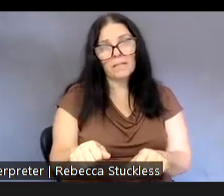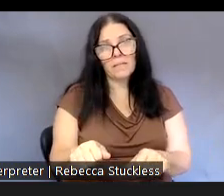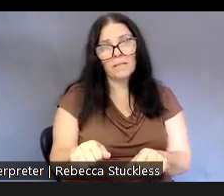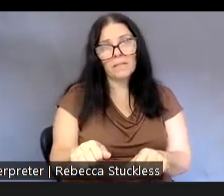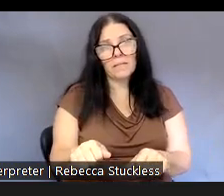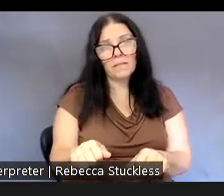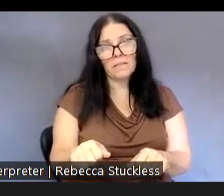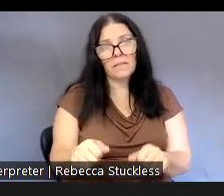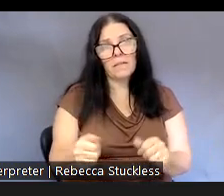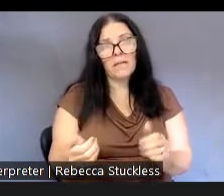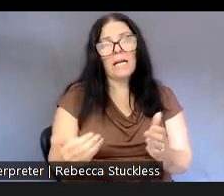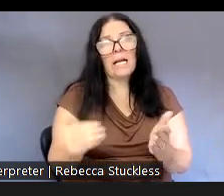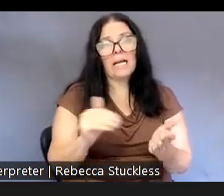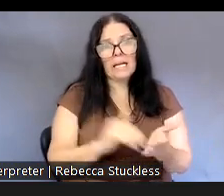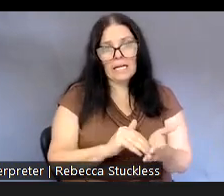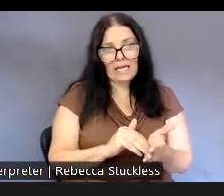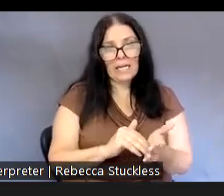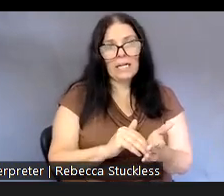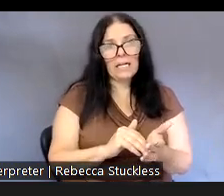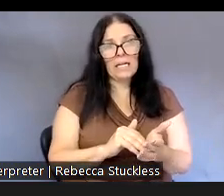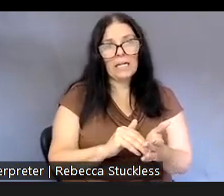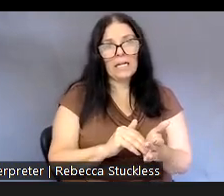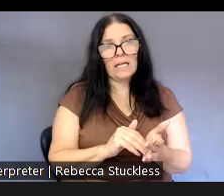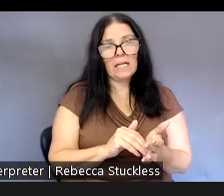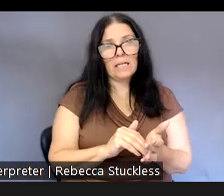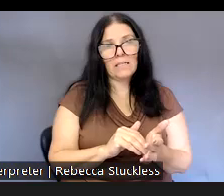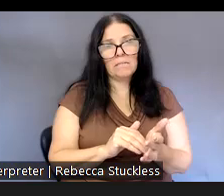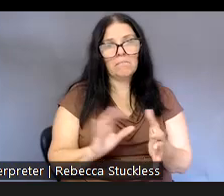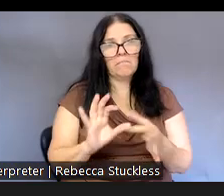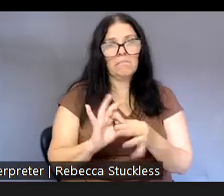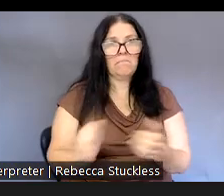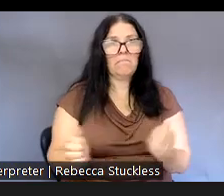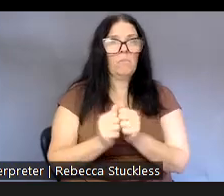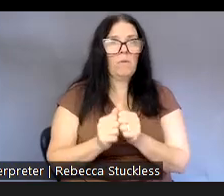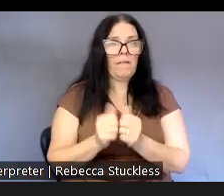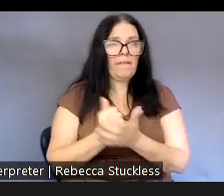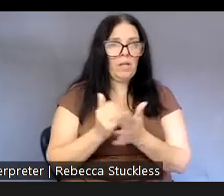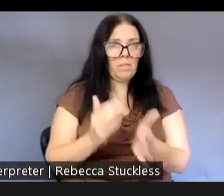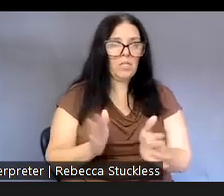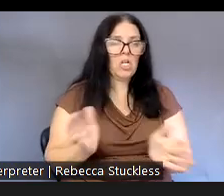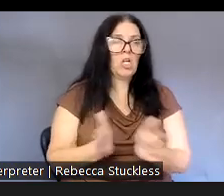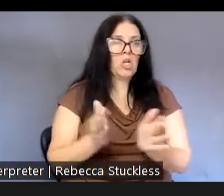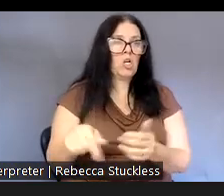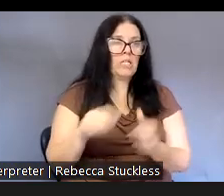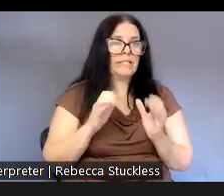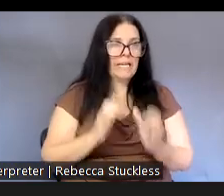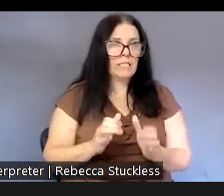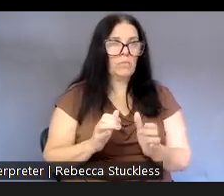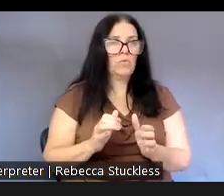again, potentially in concert with the therapist, encourage customers to